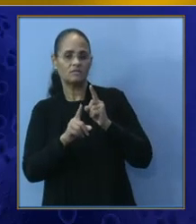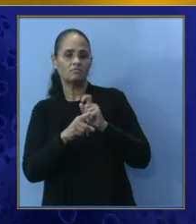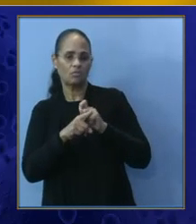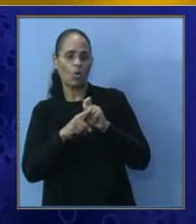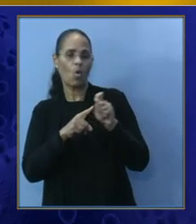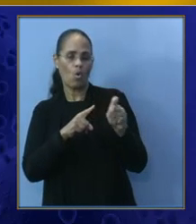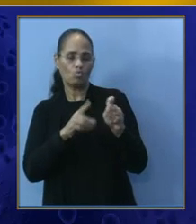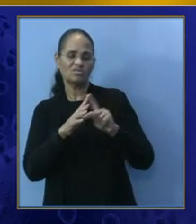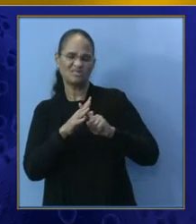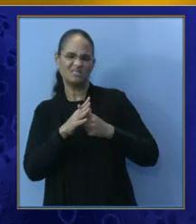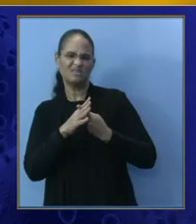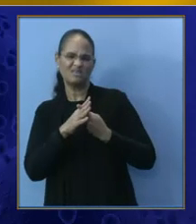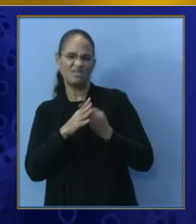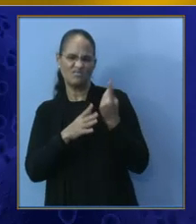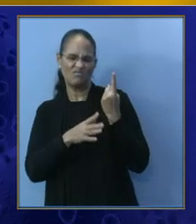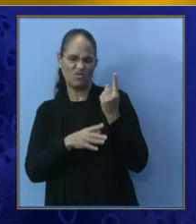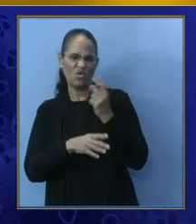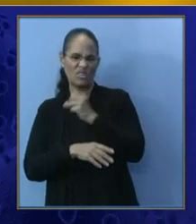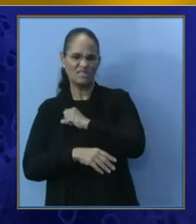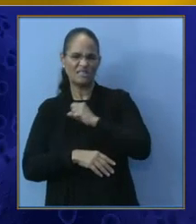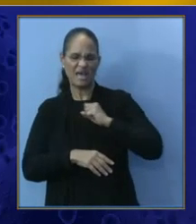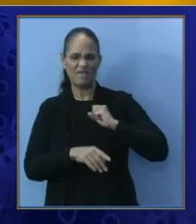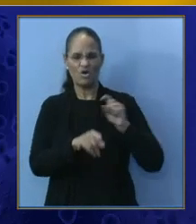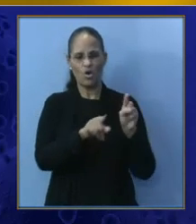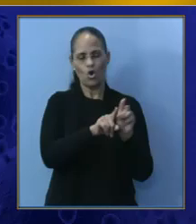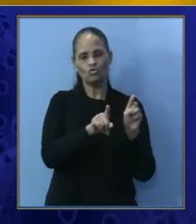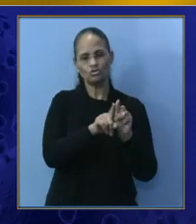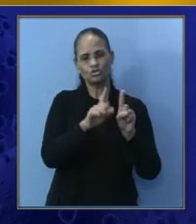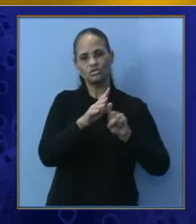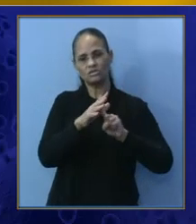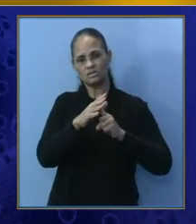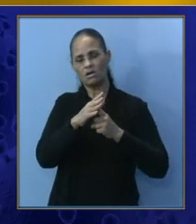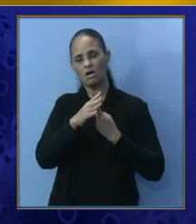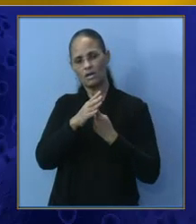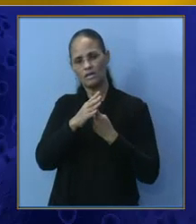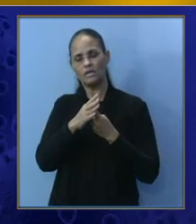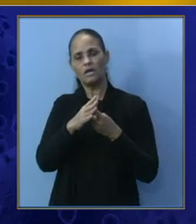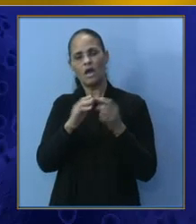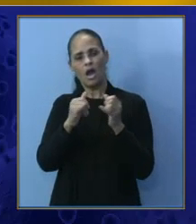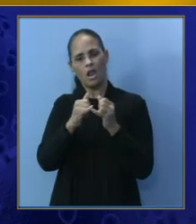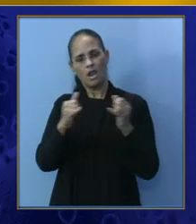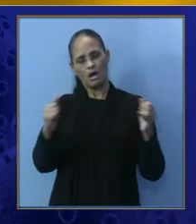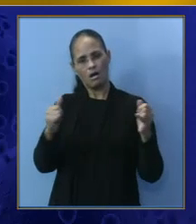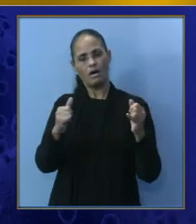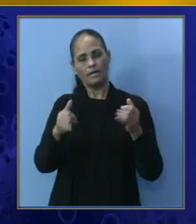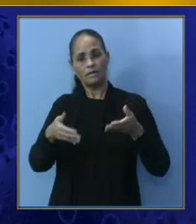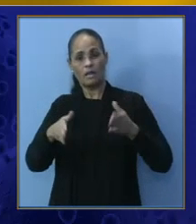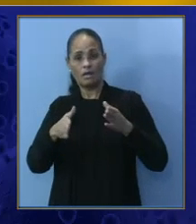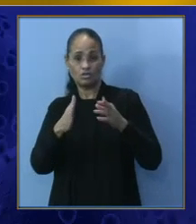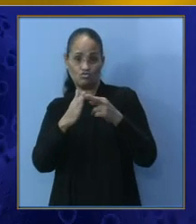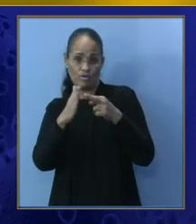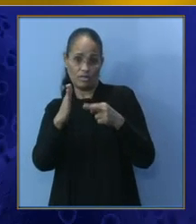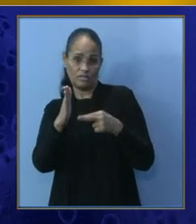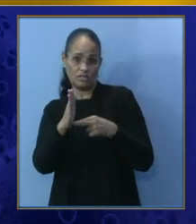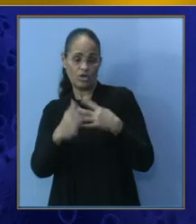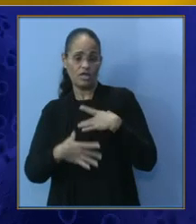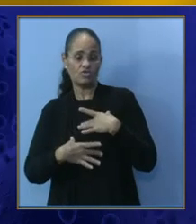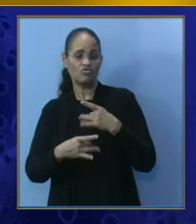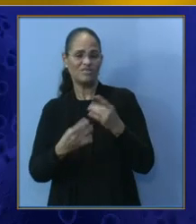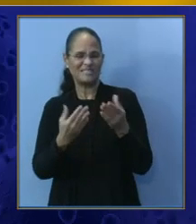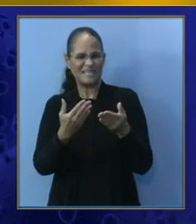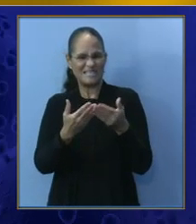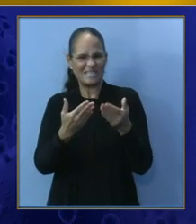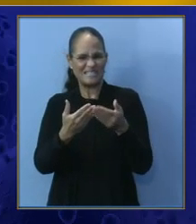infrastructure for these staff. We also implemented an online form which allows residents to register their interest